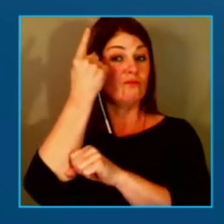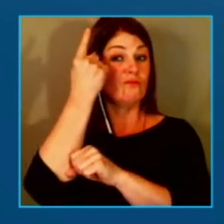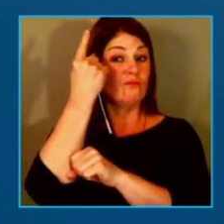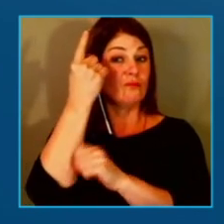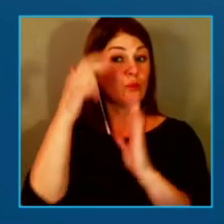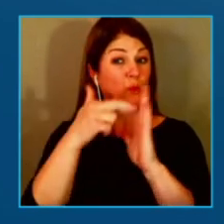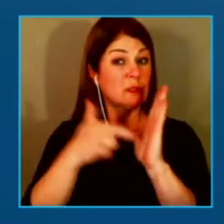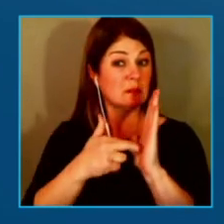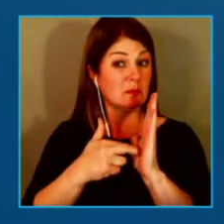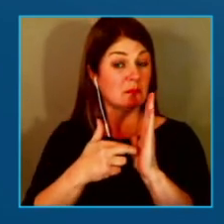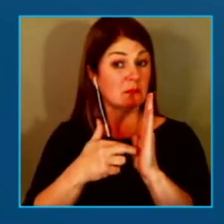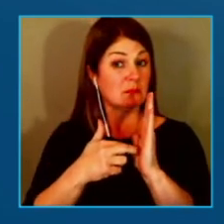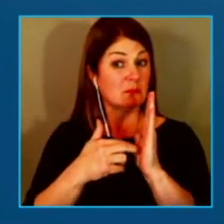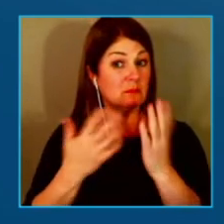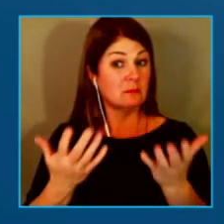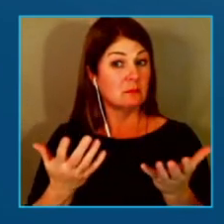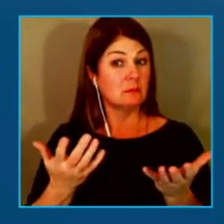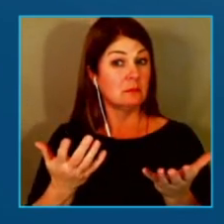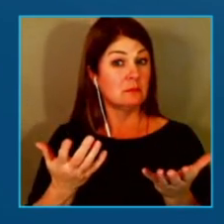today.